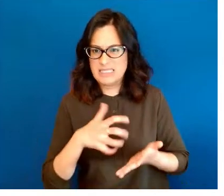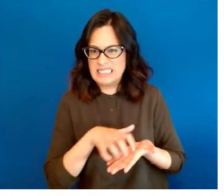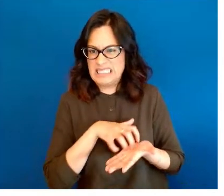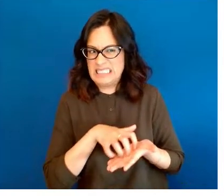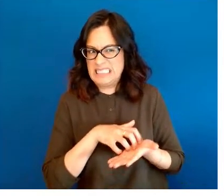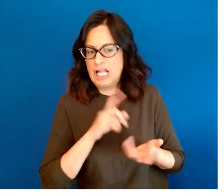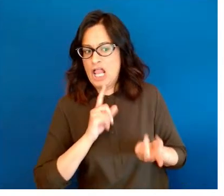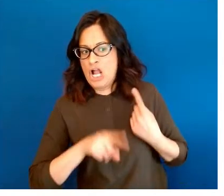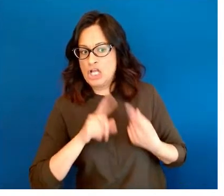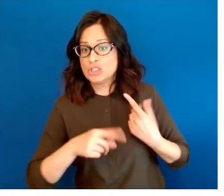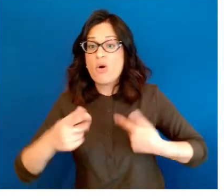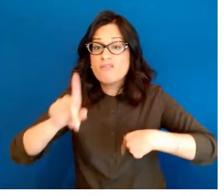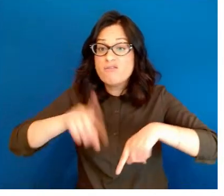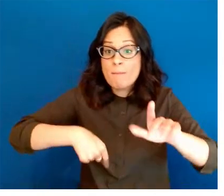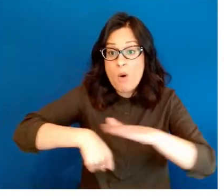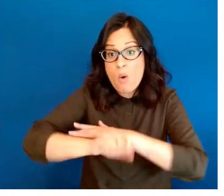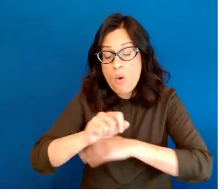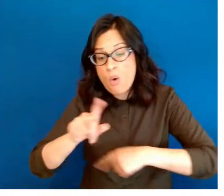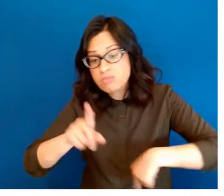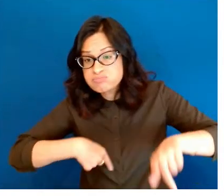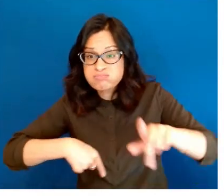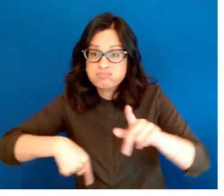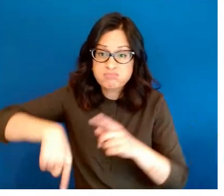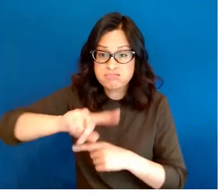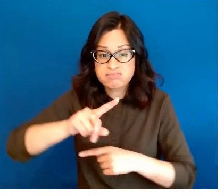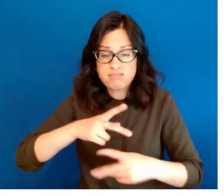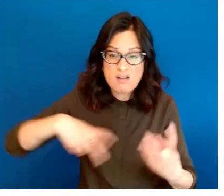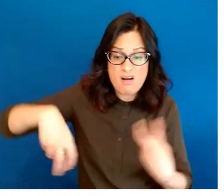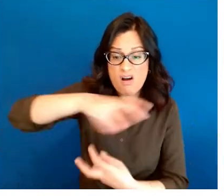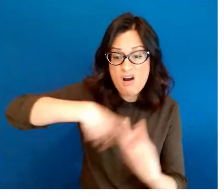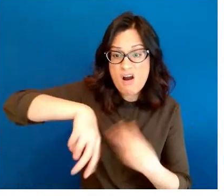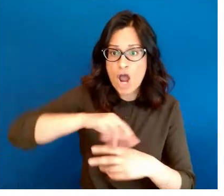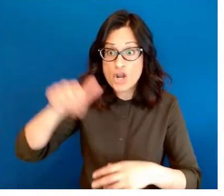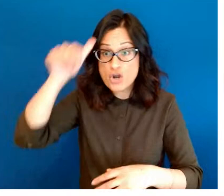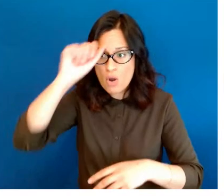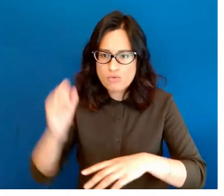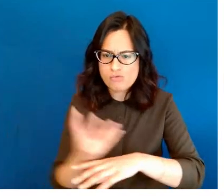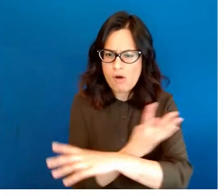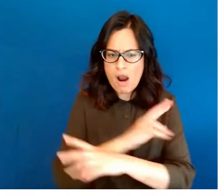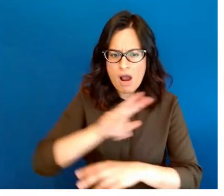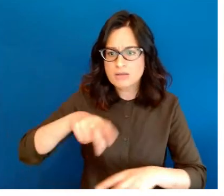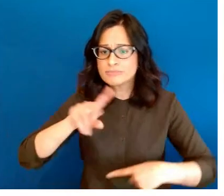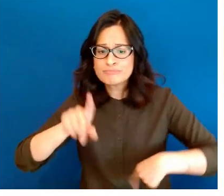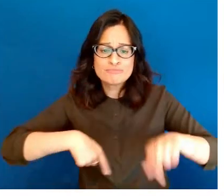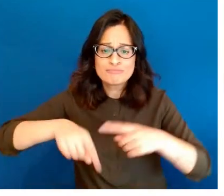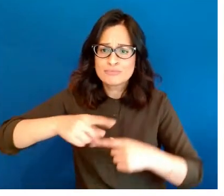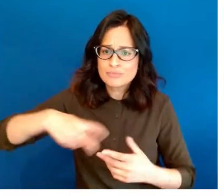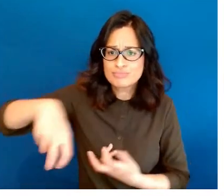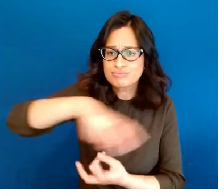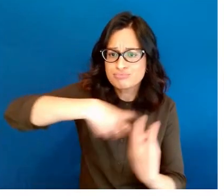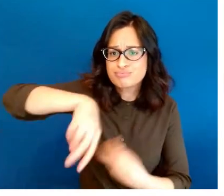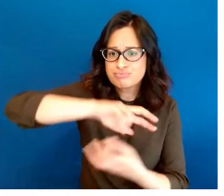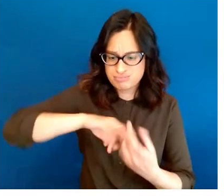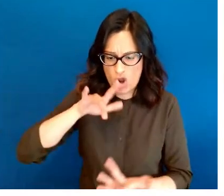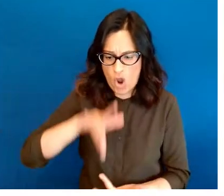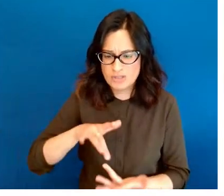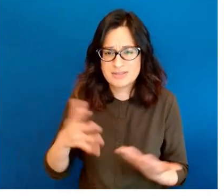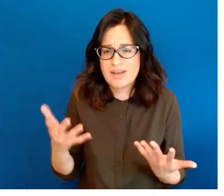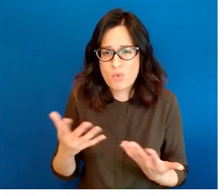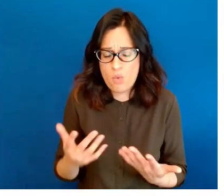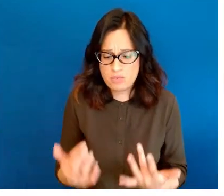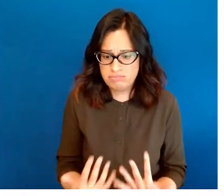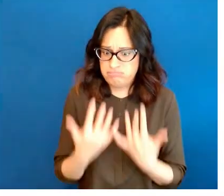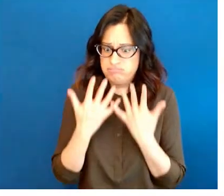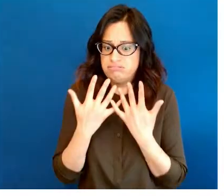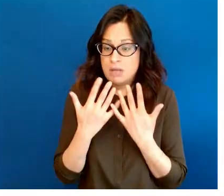football and they know they're grass allergic, they're playing on a football pitch, they know they're going to be in contact. You apply an